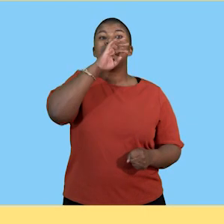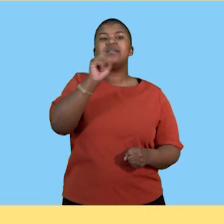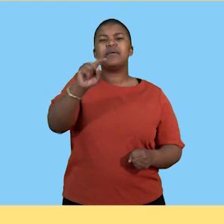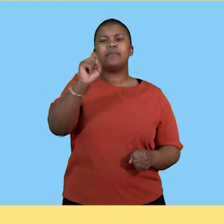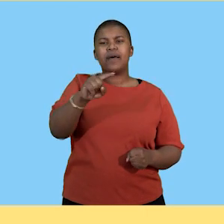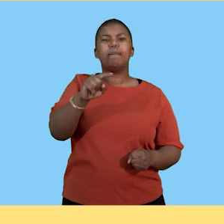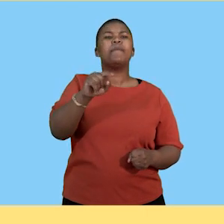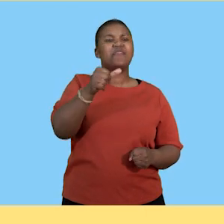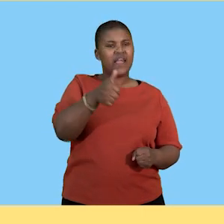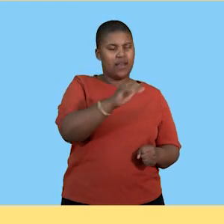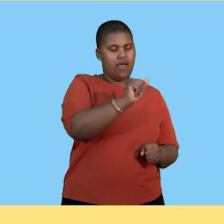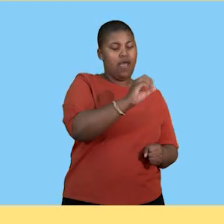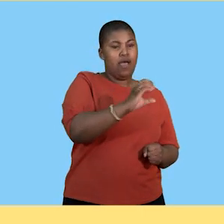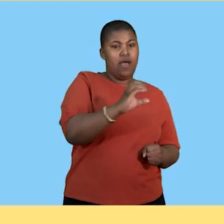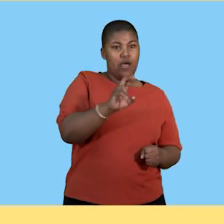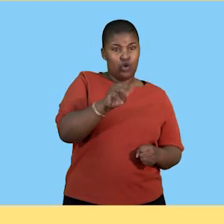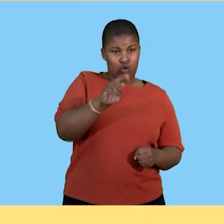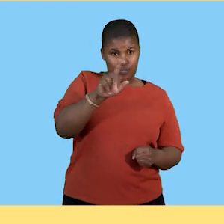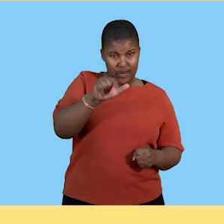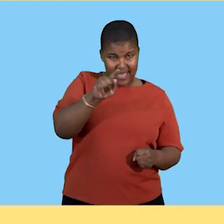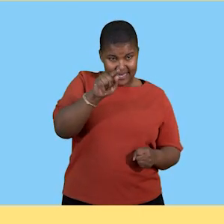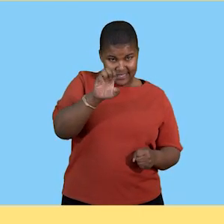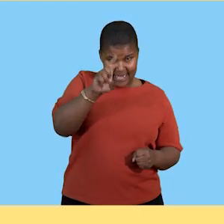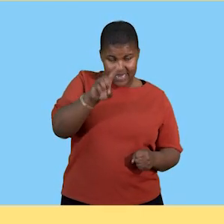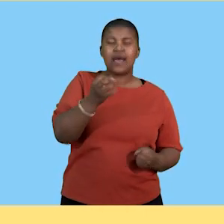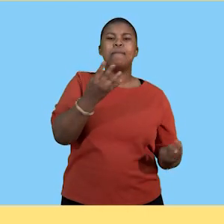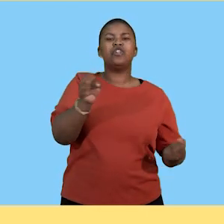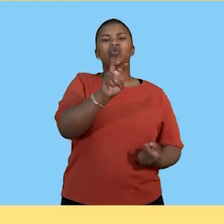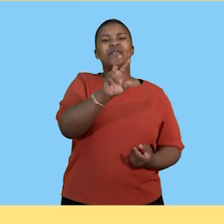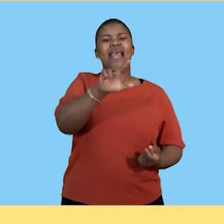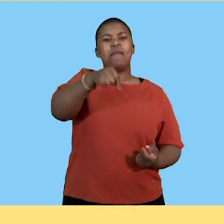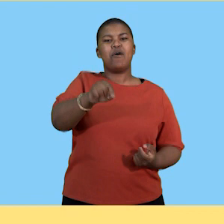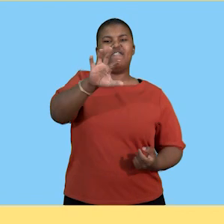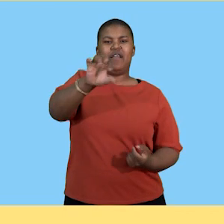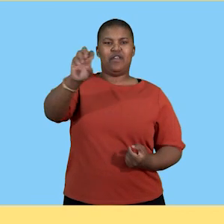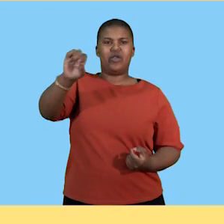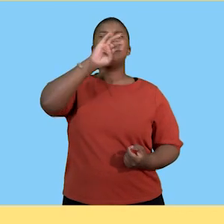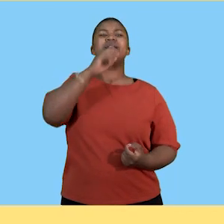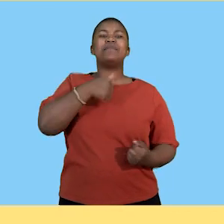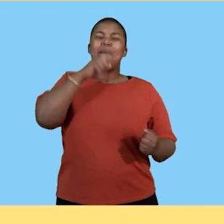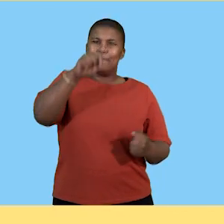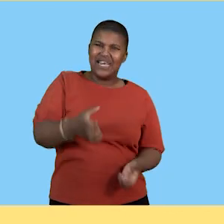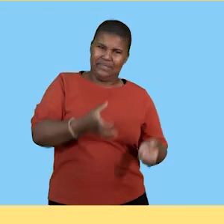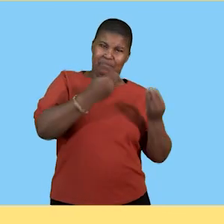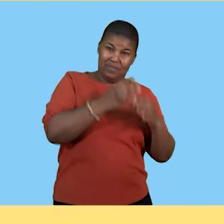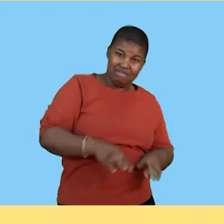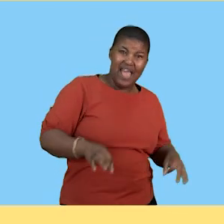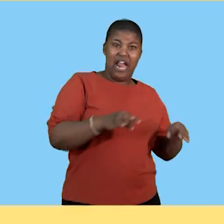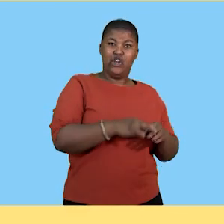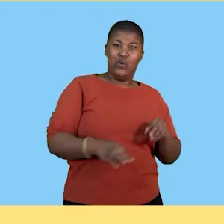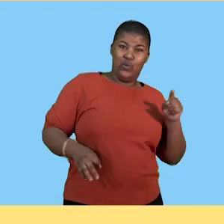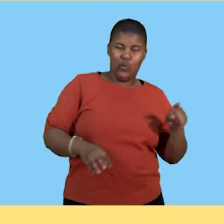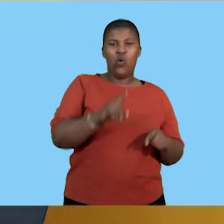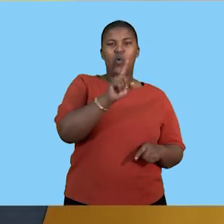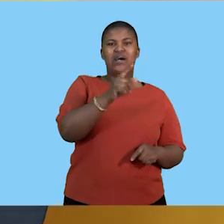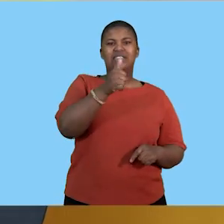accumulated depreciation, 28.5. So I come here, here's my 28.5. Now, I need to get this carrying value. You have to